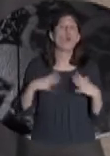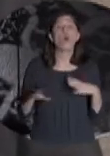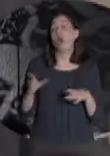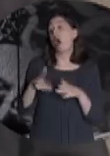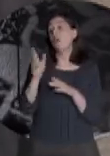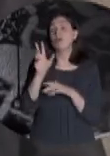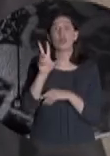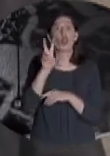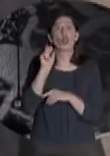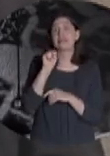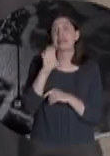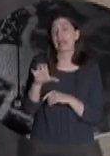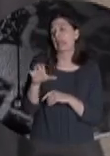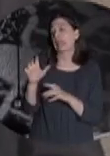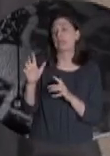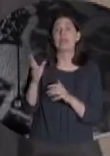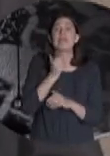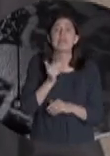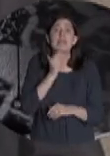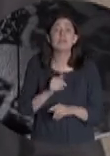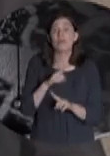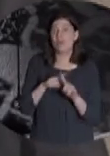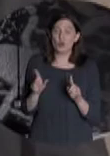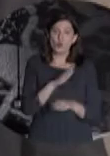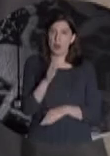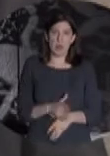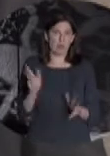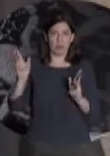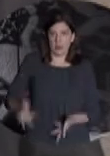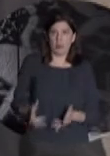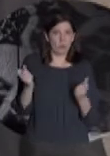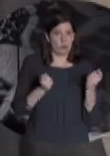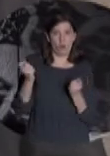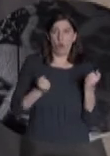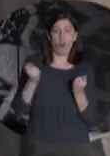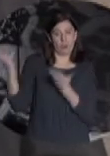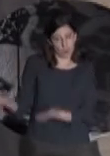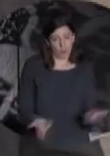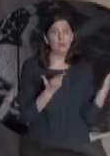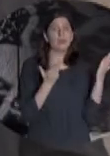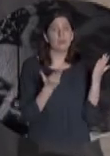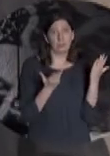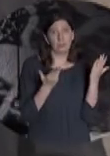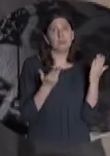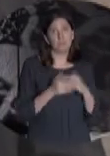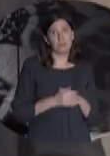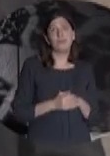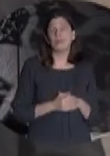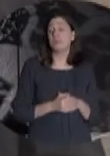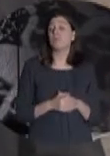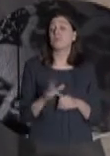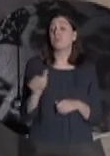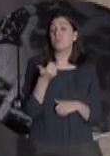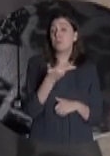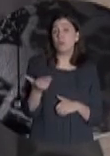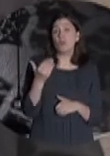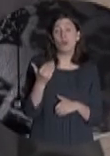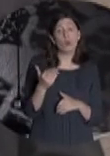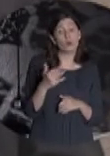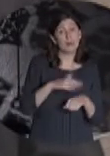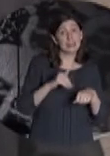But you should never leave your pets or your kids in the car in the heat. Take them with you. And the other thing about pets and kids